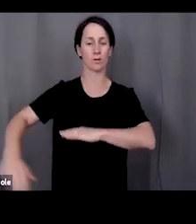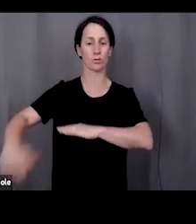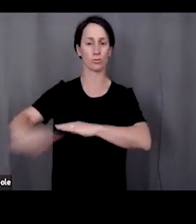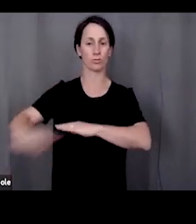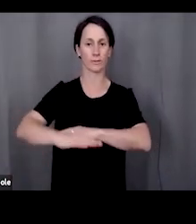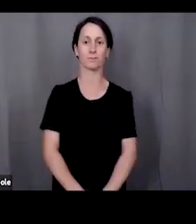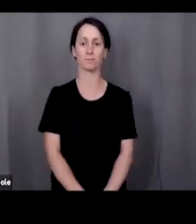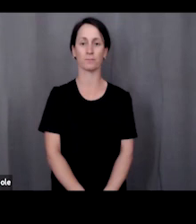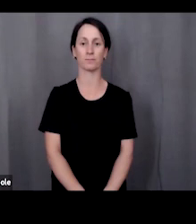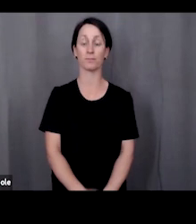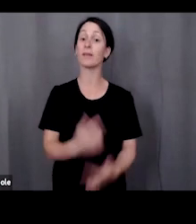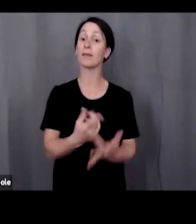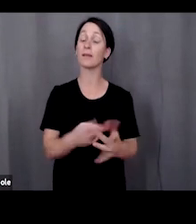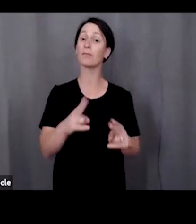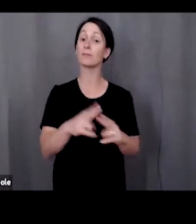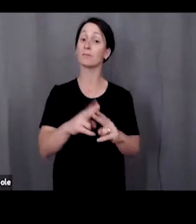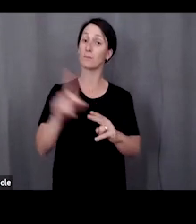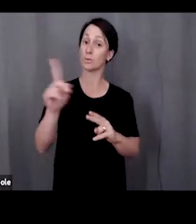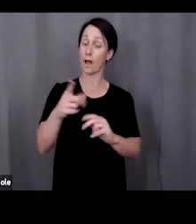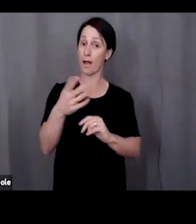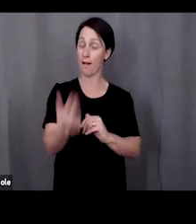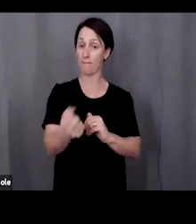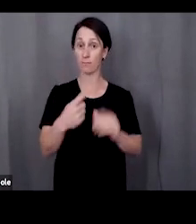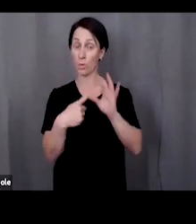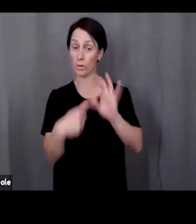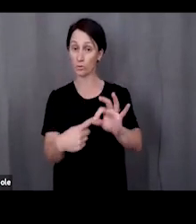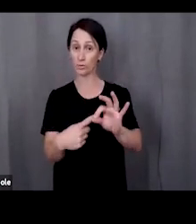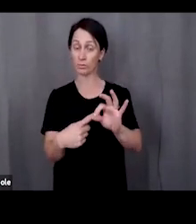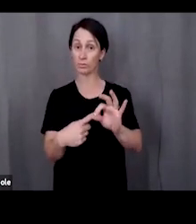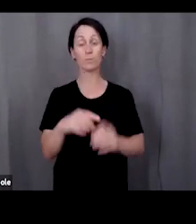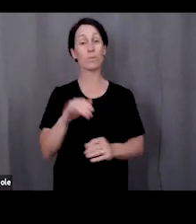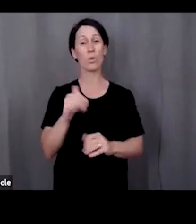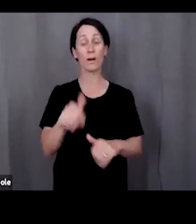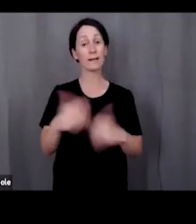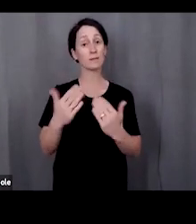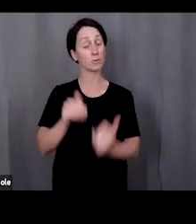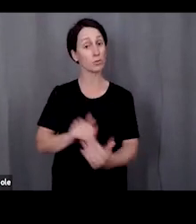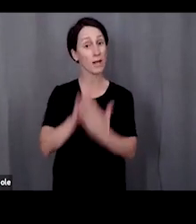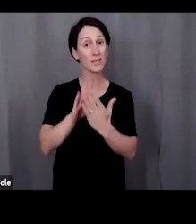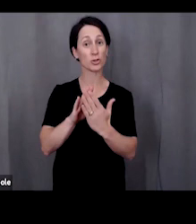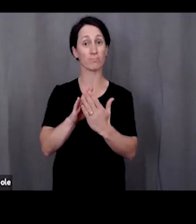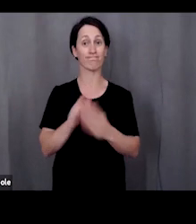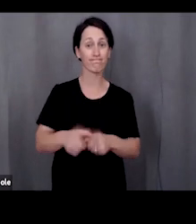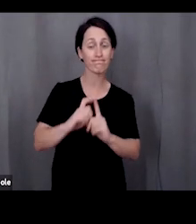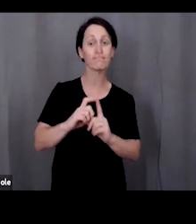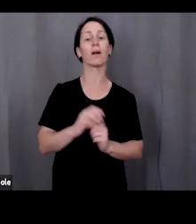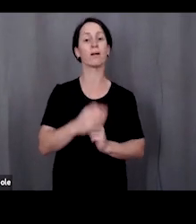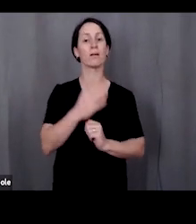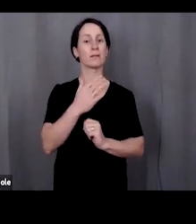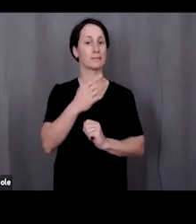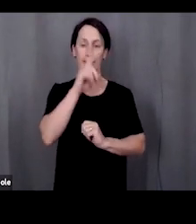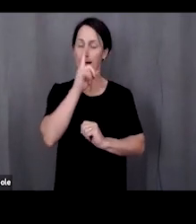If audience members have any questions during the event, or if anyone is having any difficulty and can't use the Q&A function,